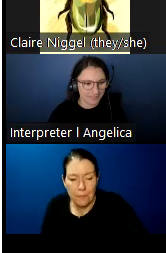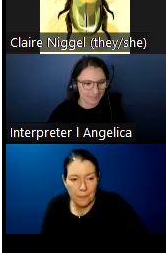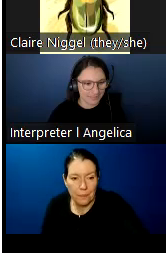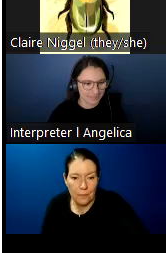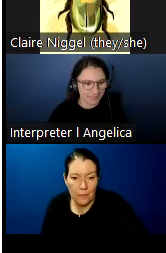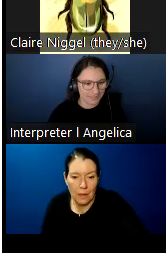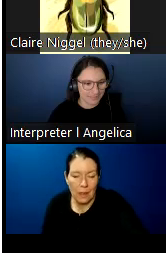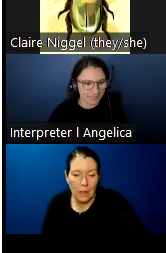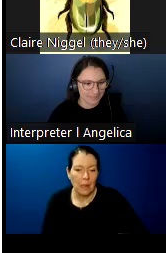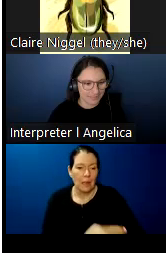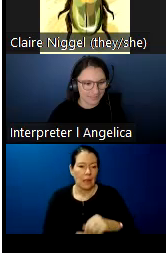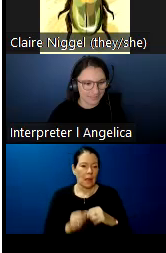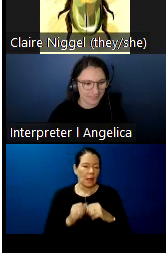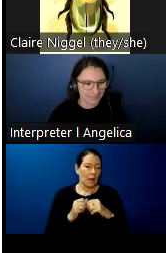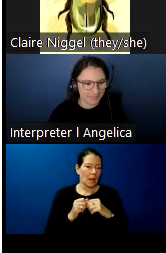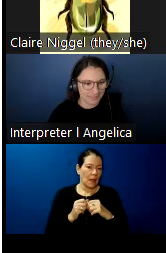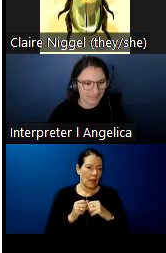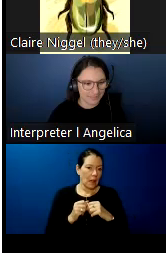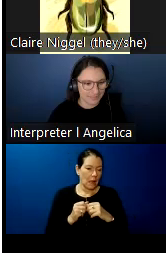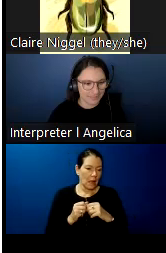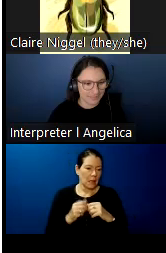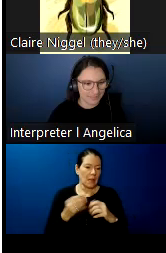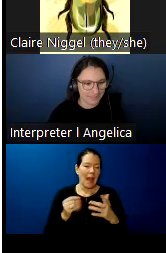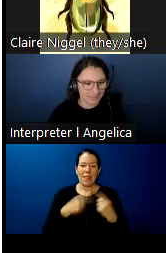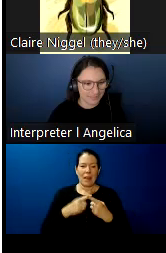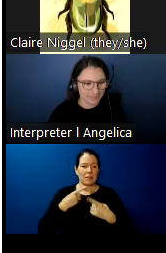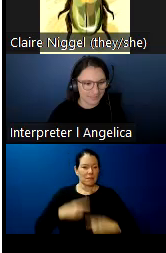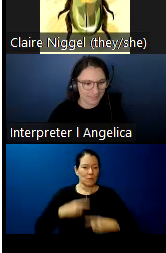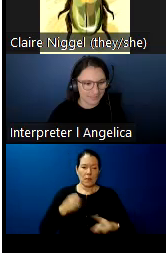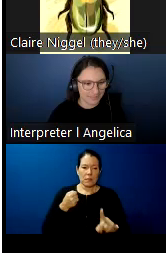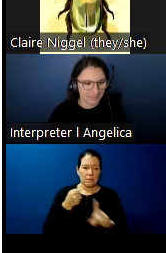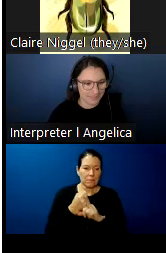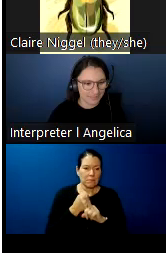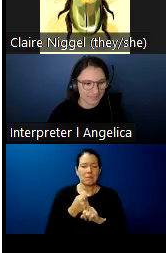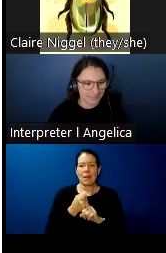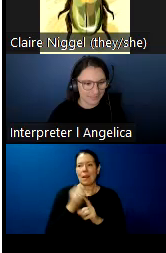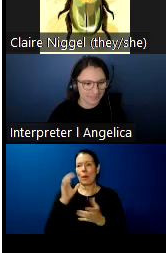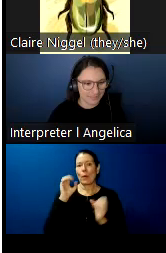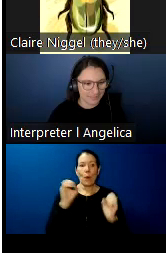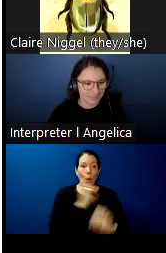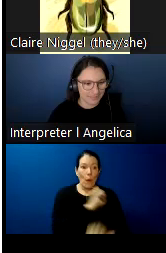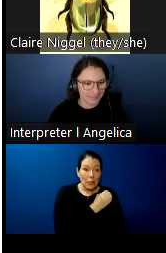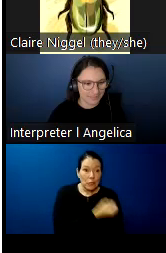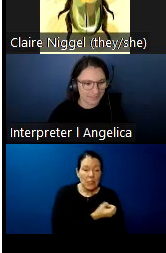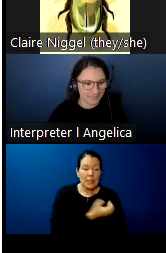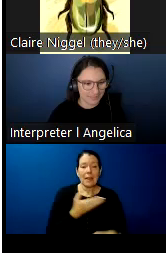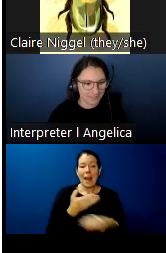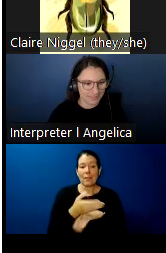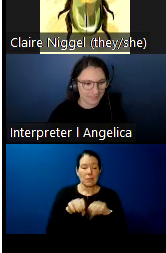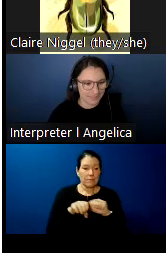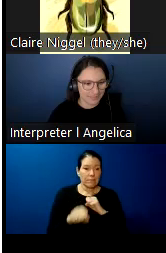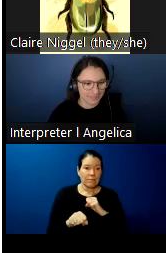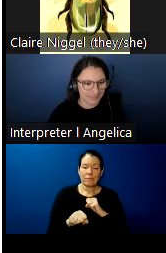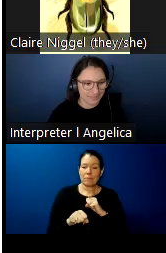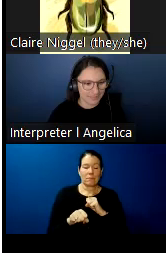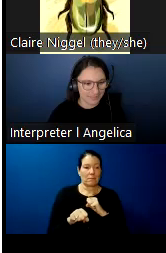post-traumatic stress disorder, the anxiety, the depression. The complete lack of energy I had after the assaults totally robbed